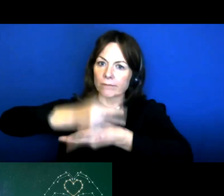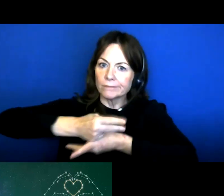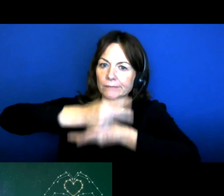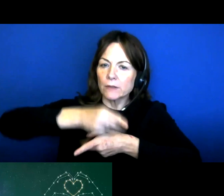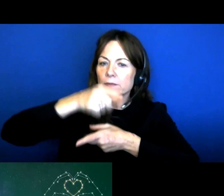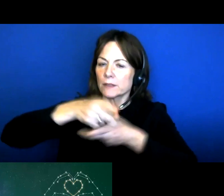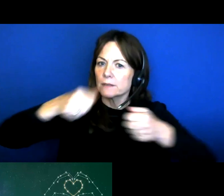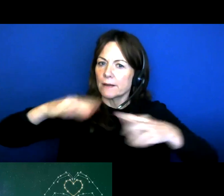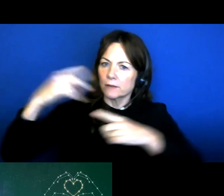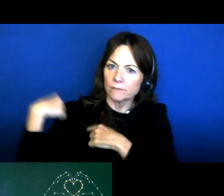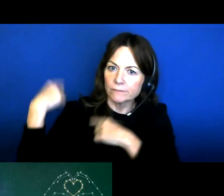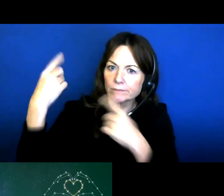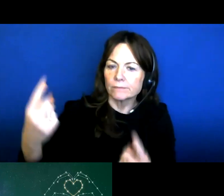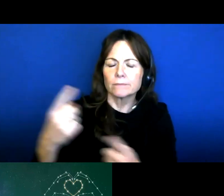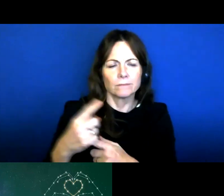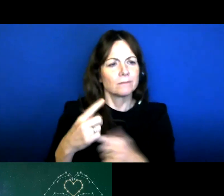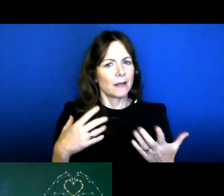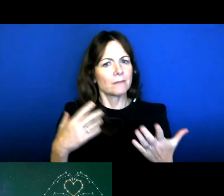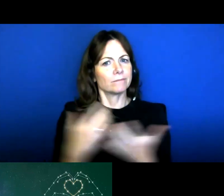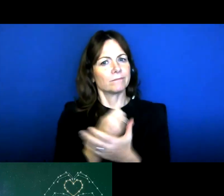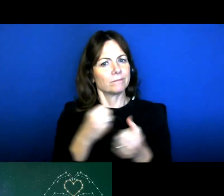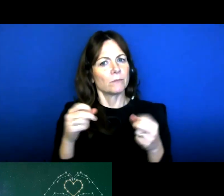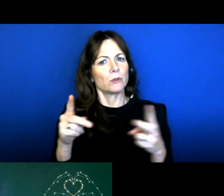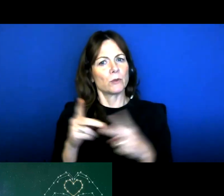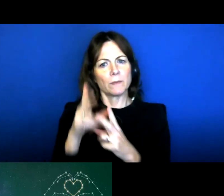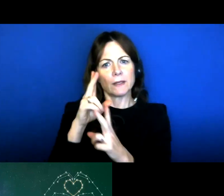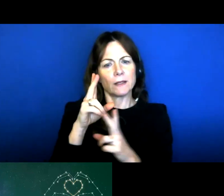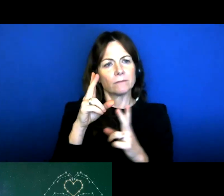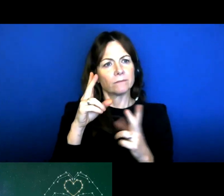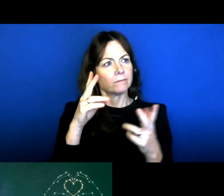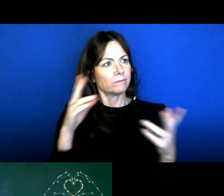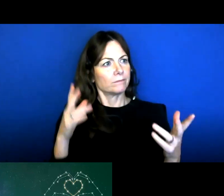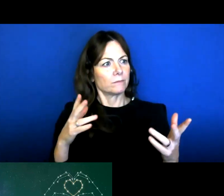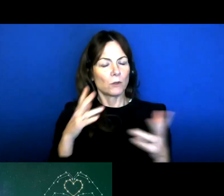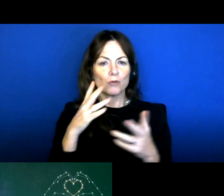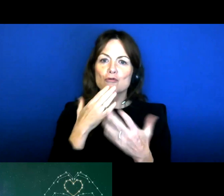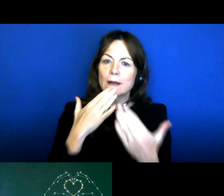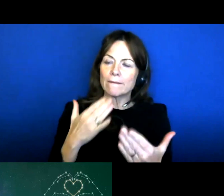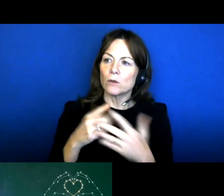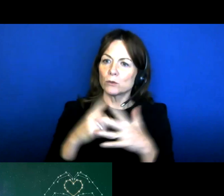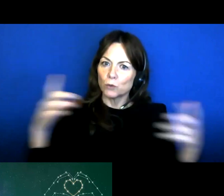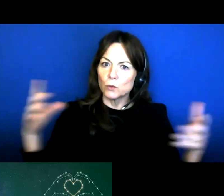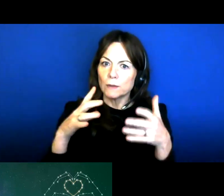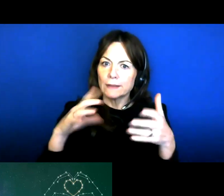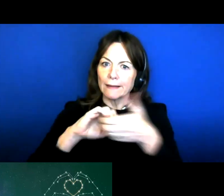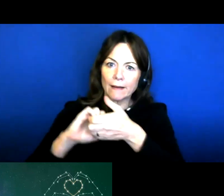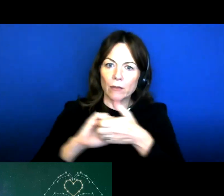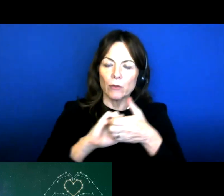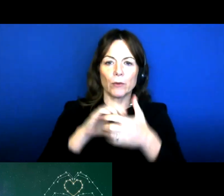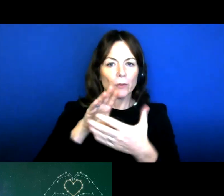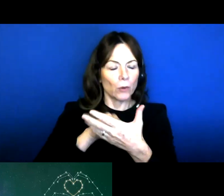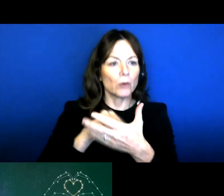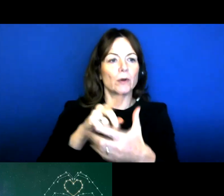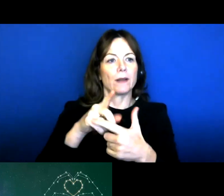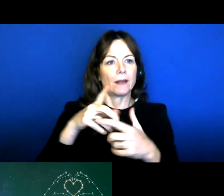all time. And also let us give thanks for the opportunity today to gather, to learn, to collaborate, and to provide care on these